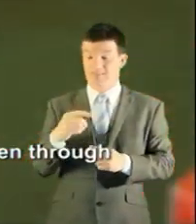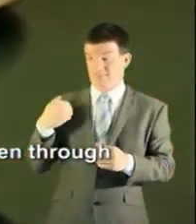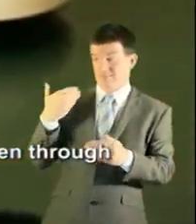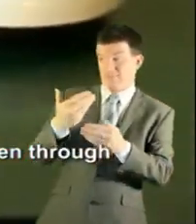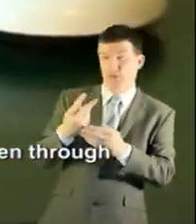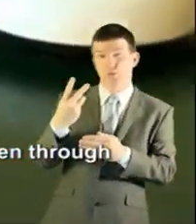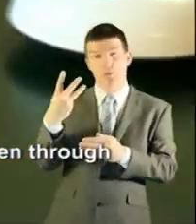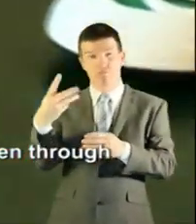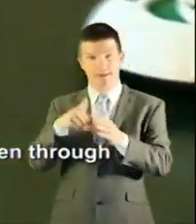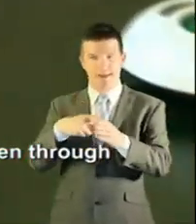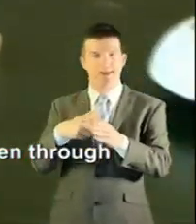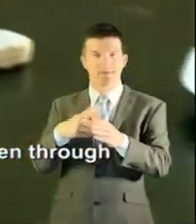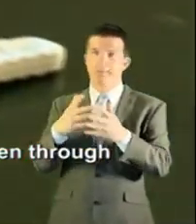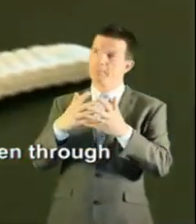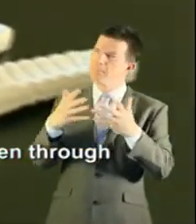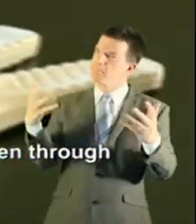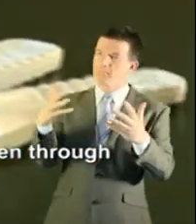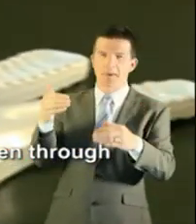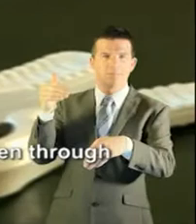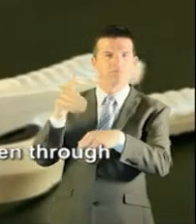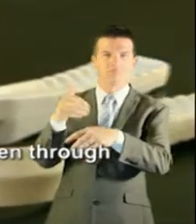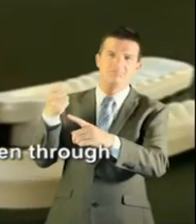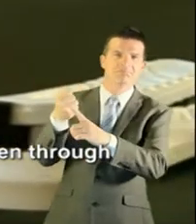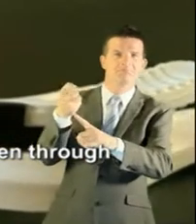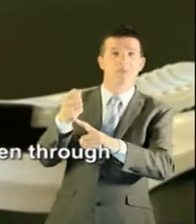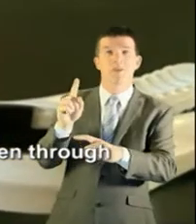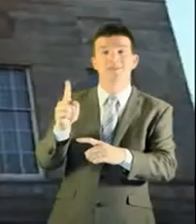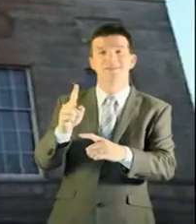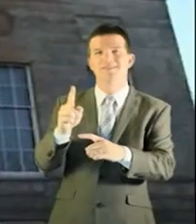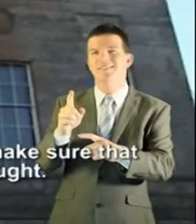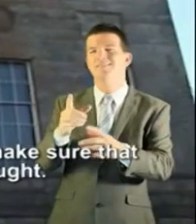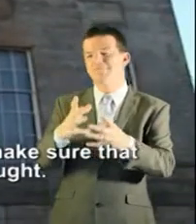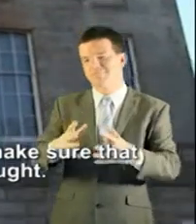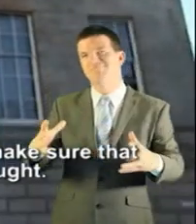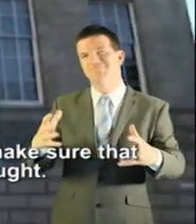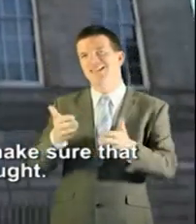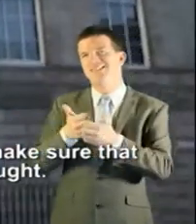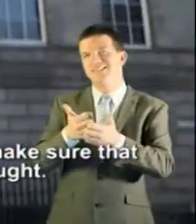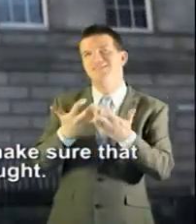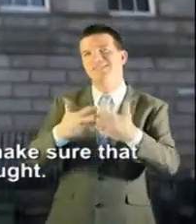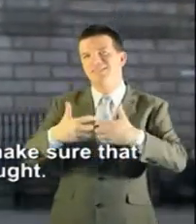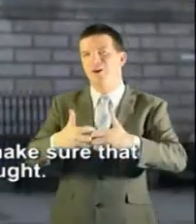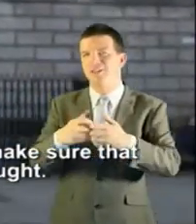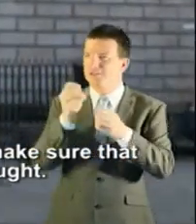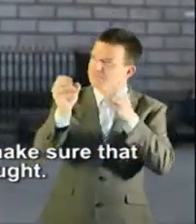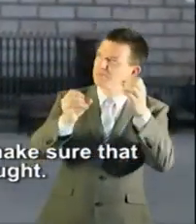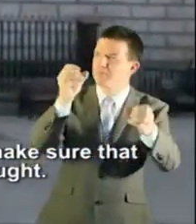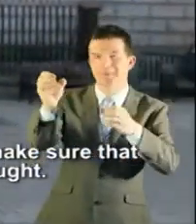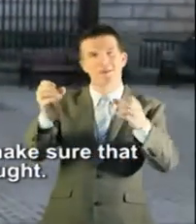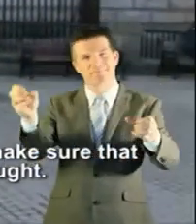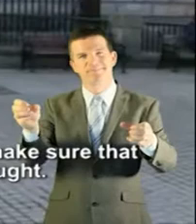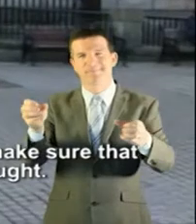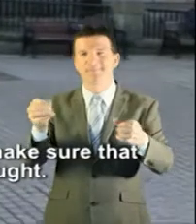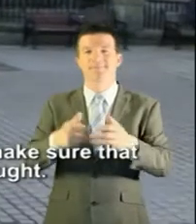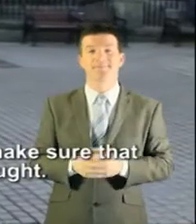last 2 or 3 years has been through the burgeoning use of assistive technology. Here in Staffordshire, we're working really hard to make